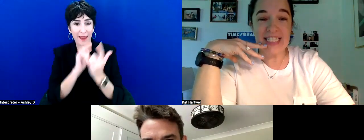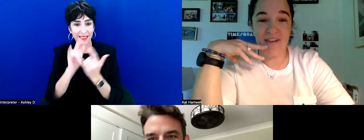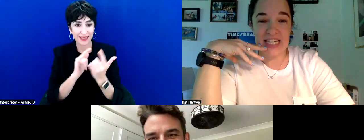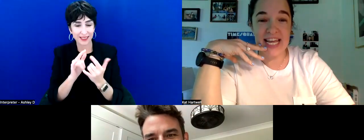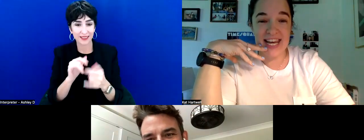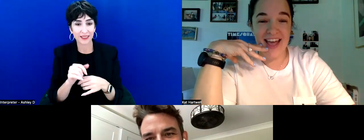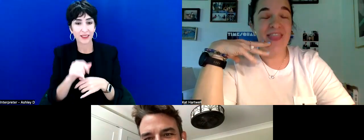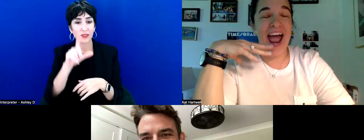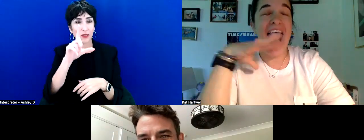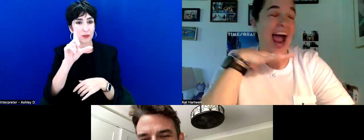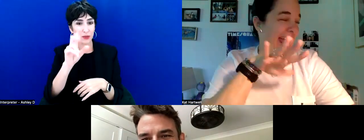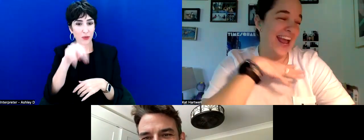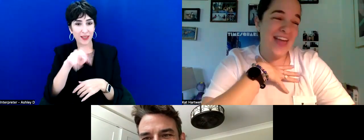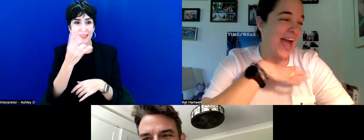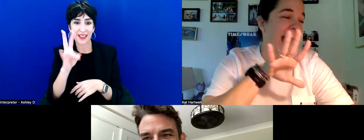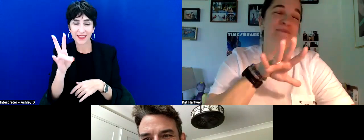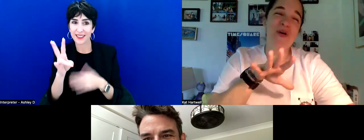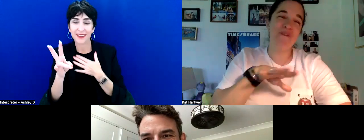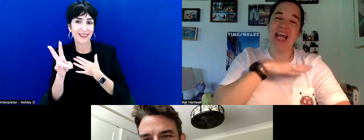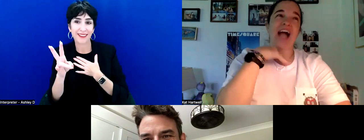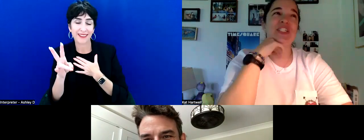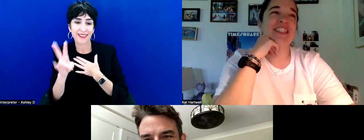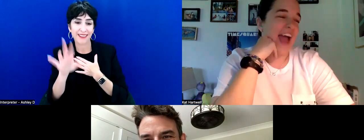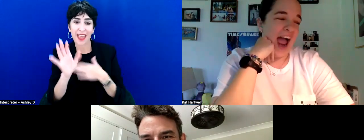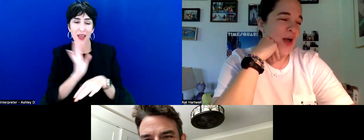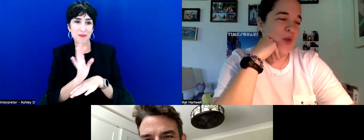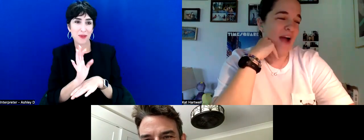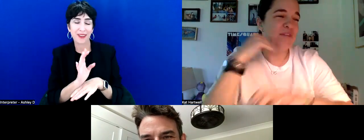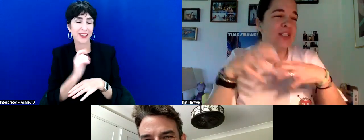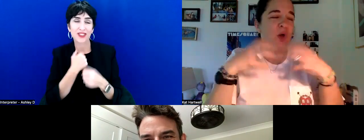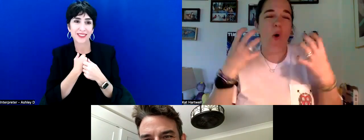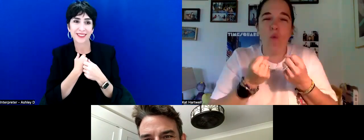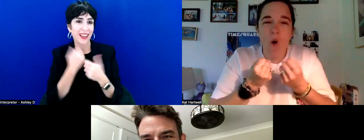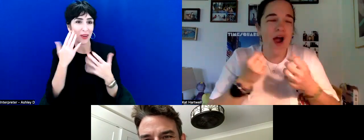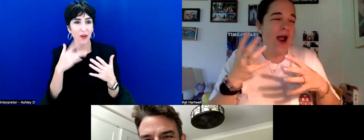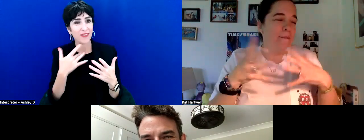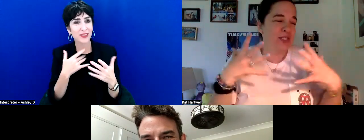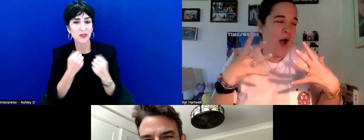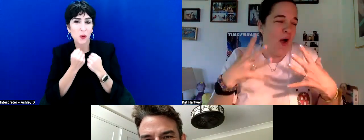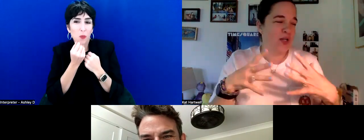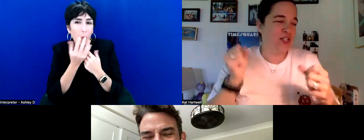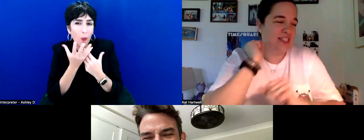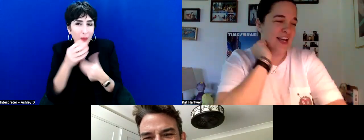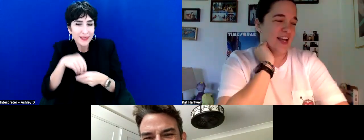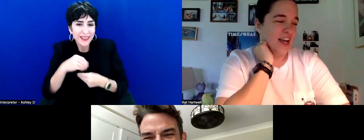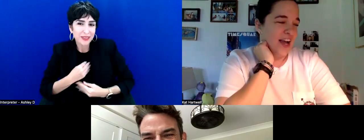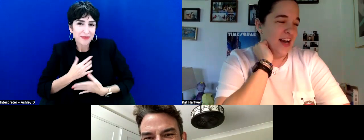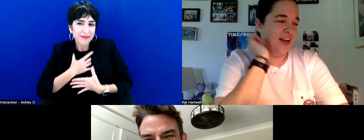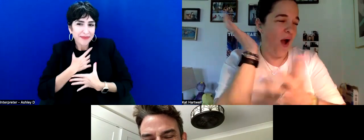from 2017. That movie, I don't know, I feel so warm, so